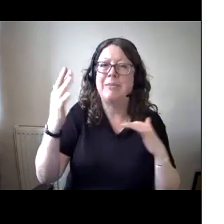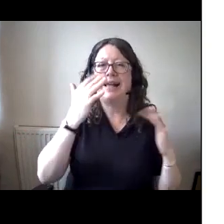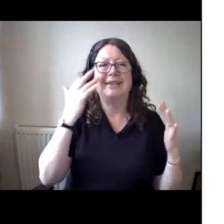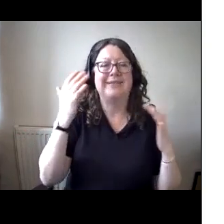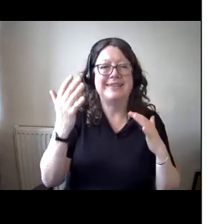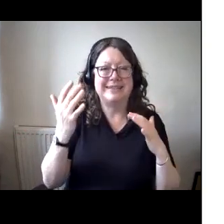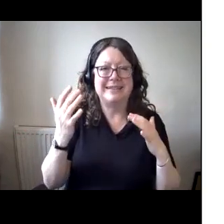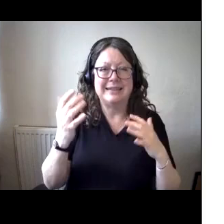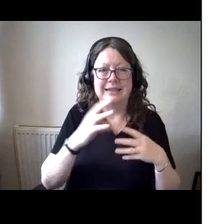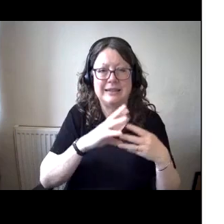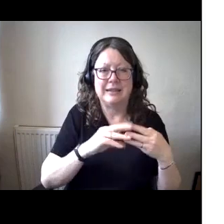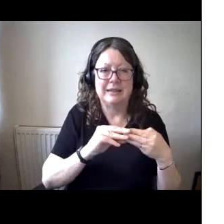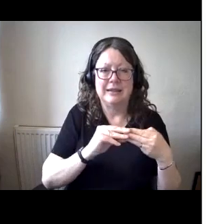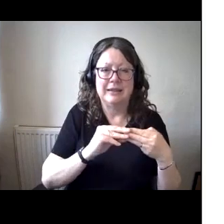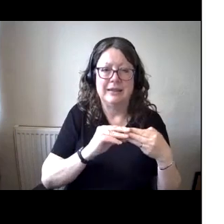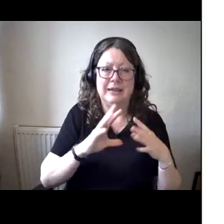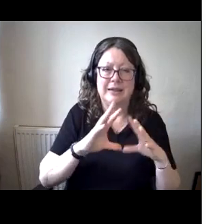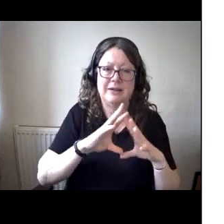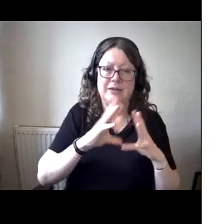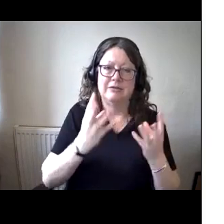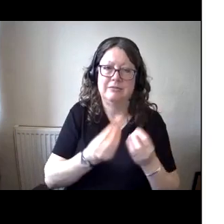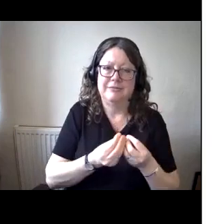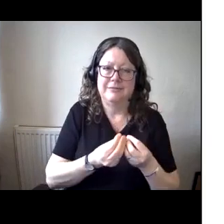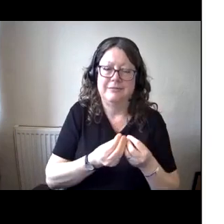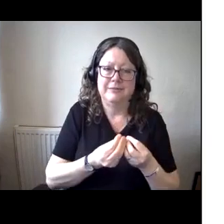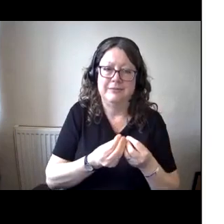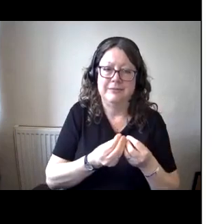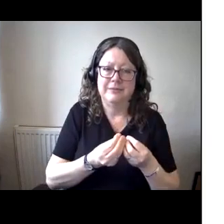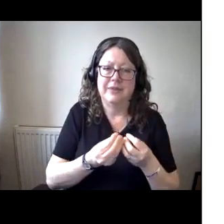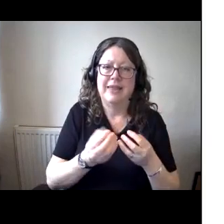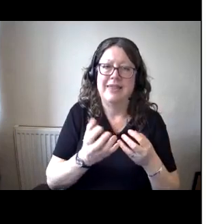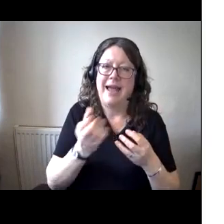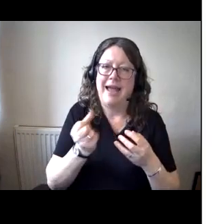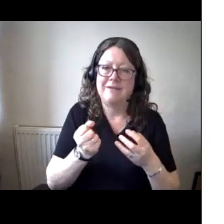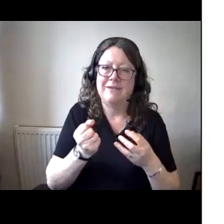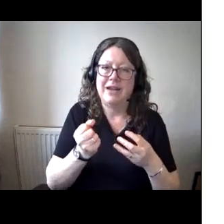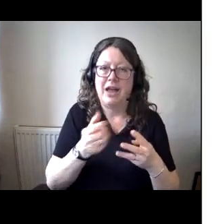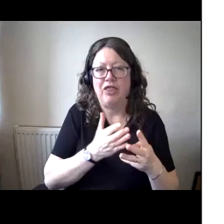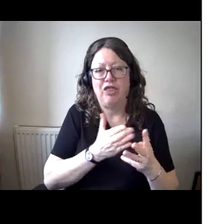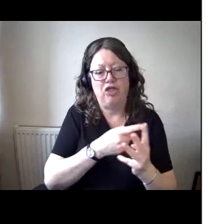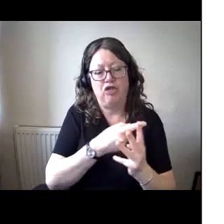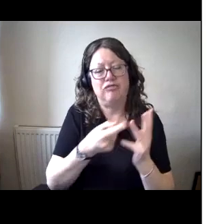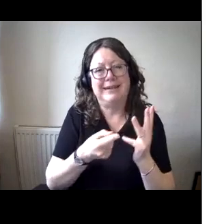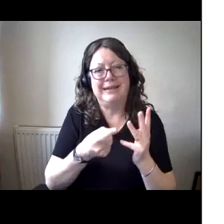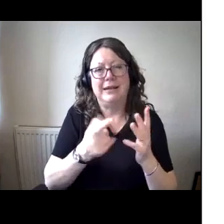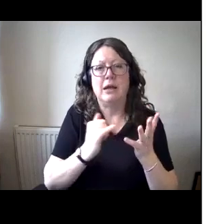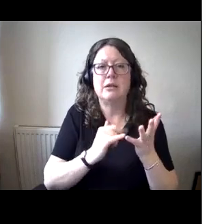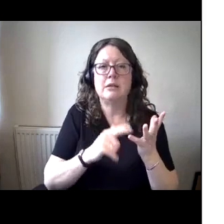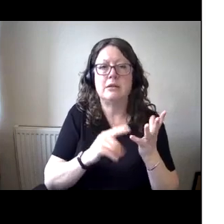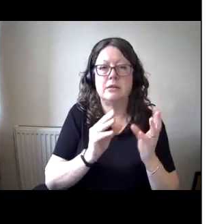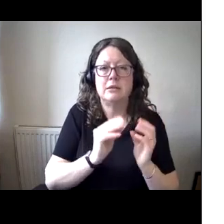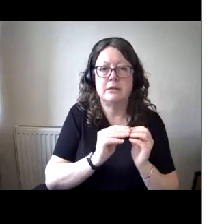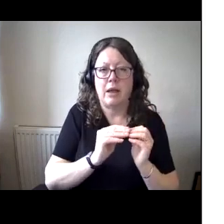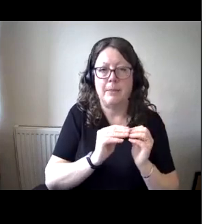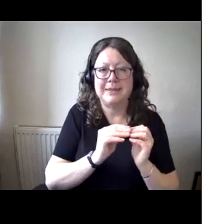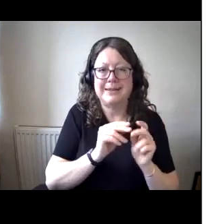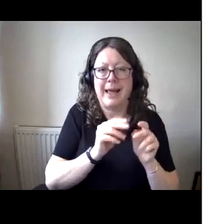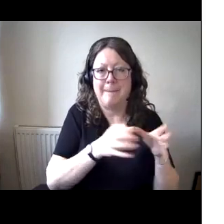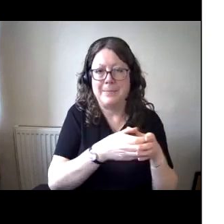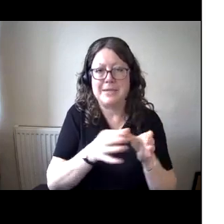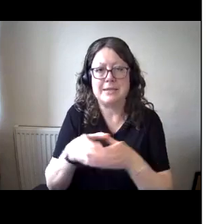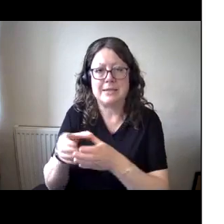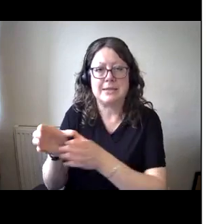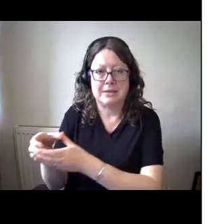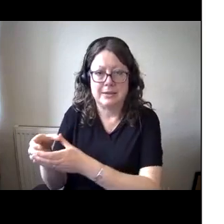So within that overarching ADHD diagnosis, there are 3 subtypes. So for some of our young people, like I said,